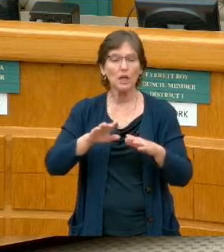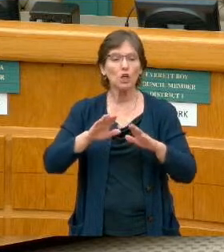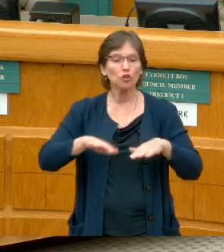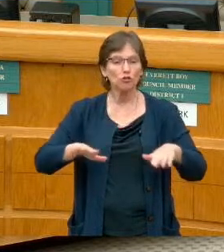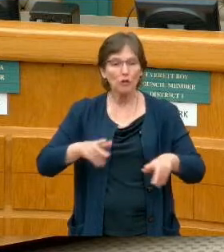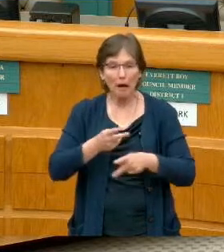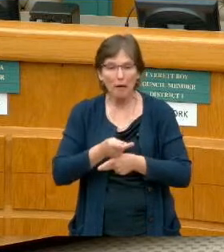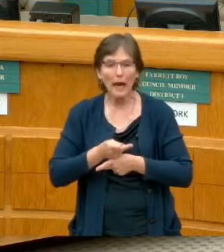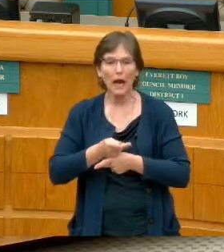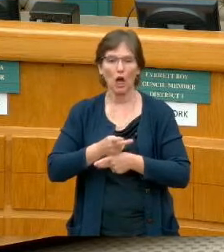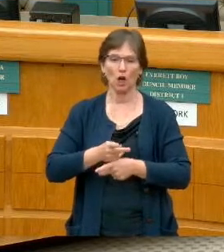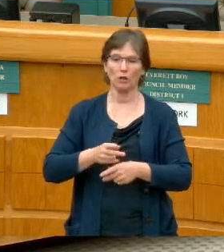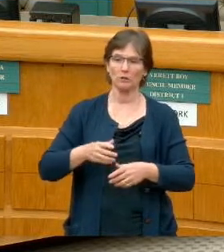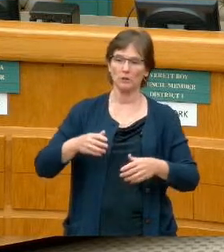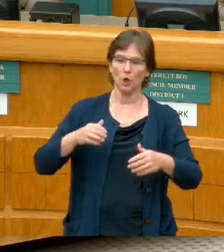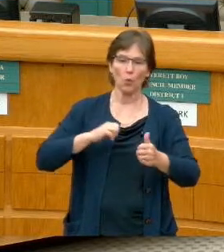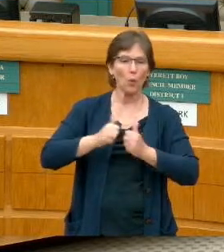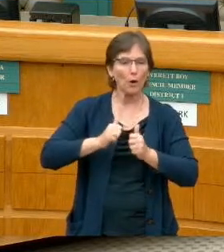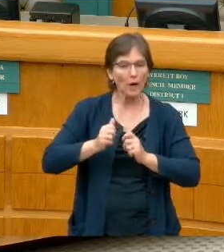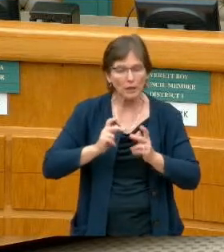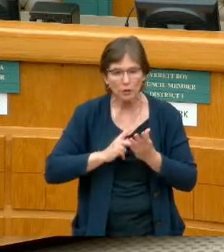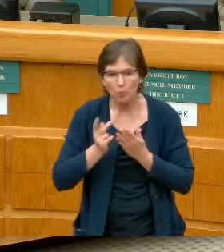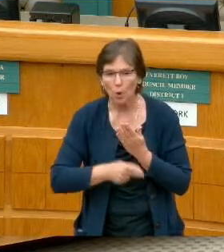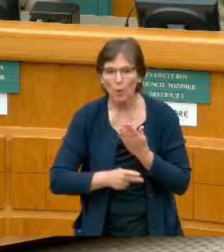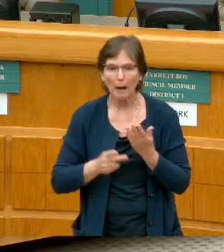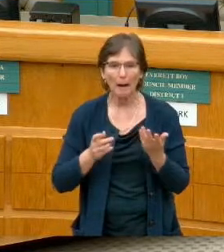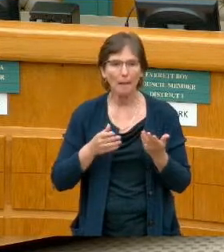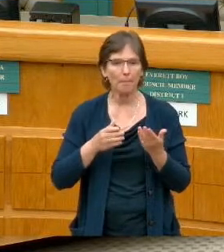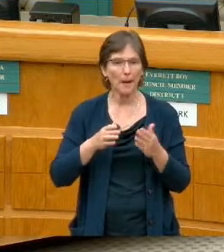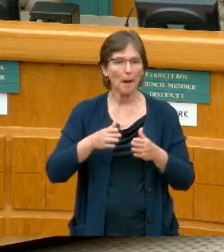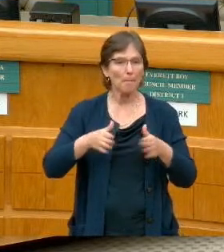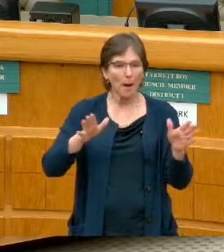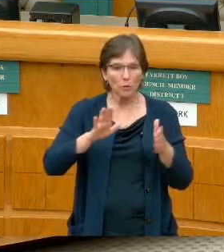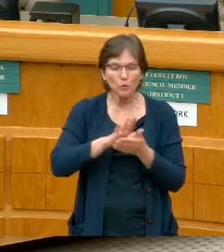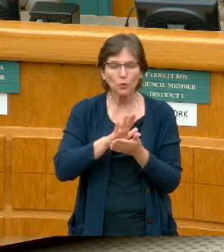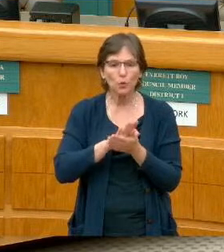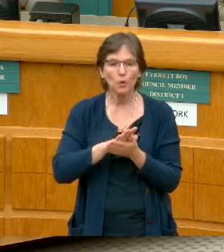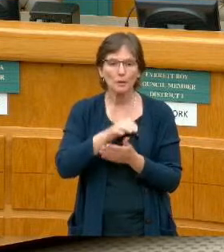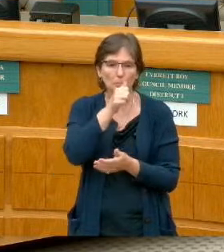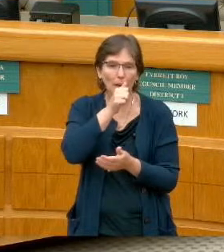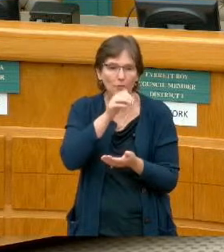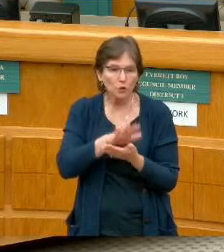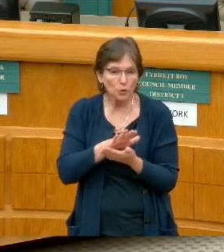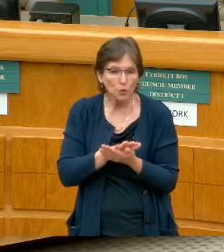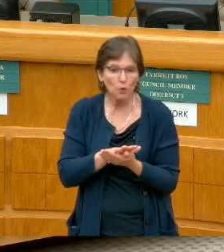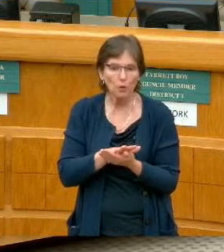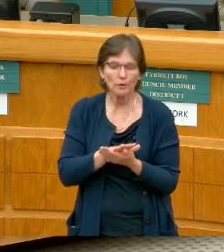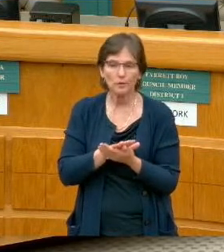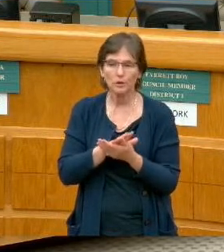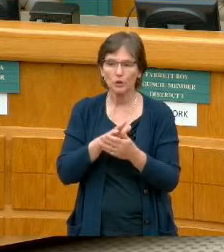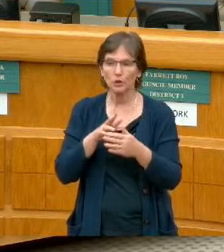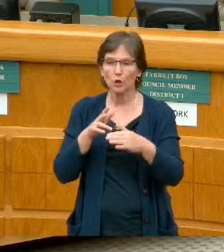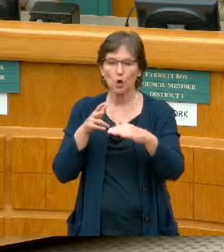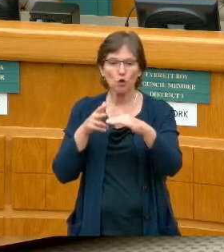recreational sports programs, public and private schools, drive-in concerts, and movies.